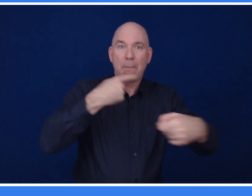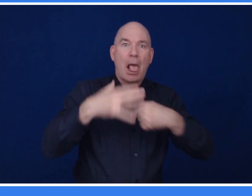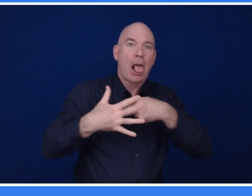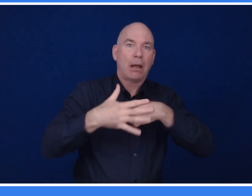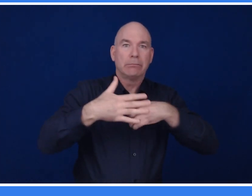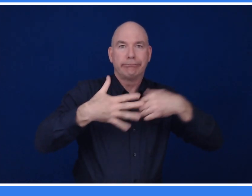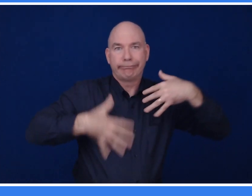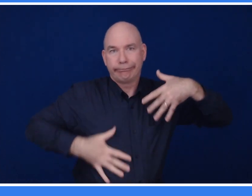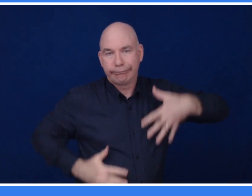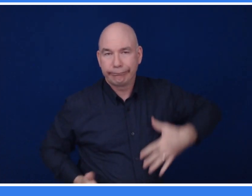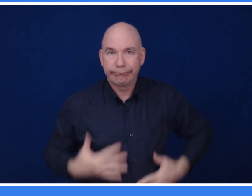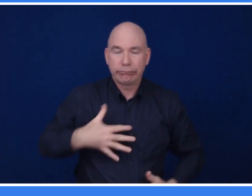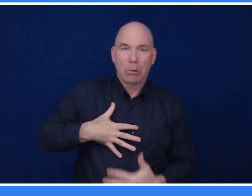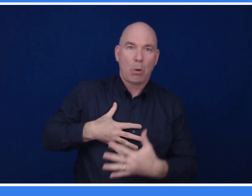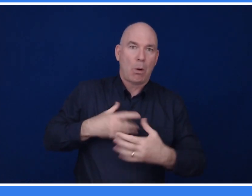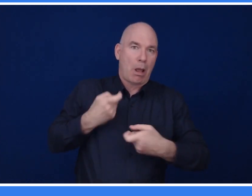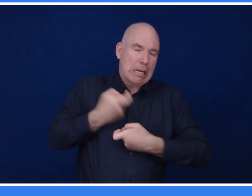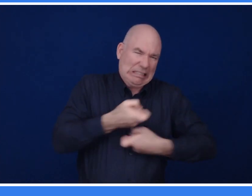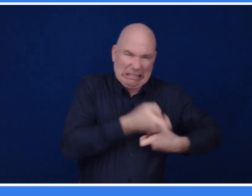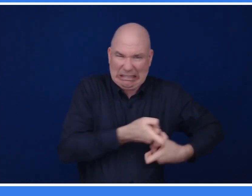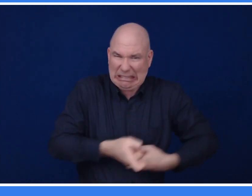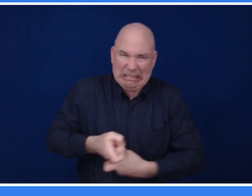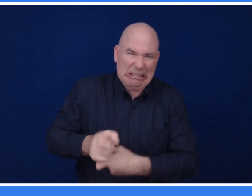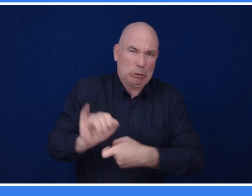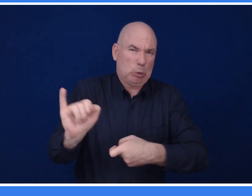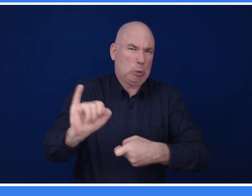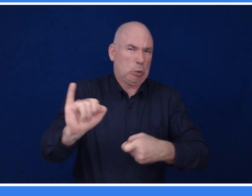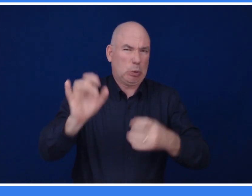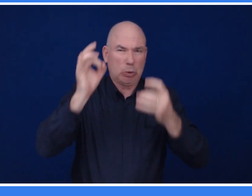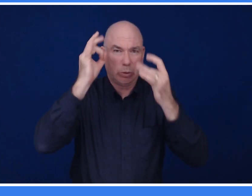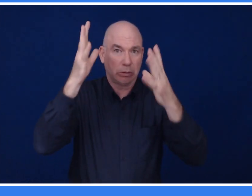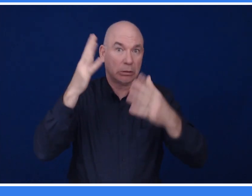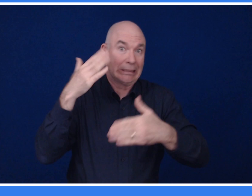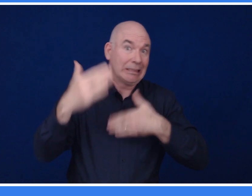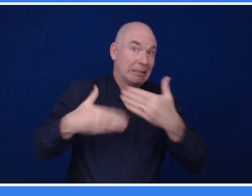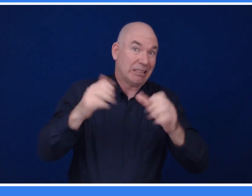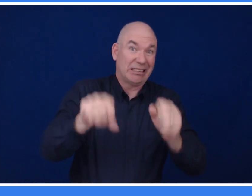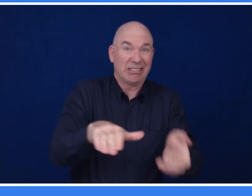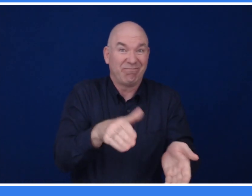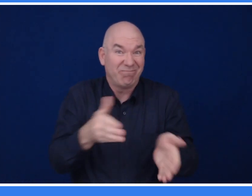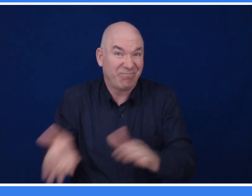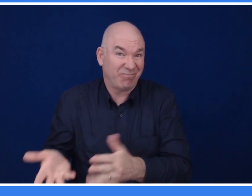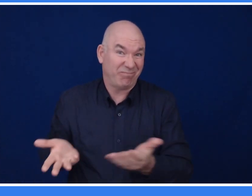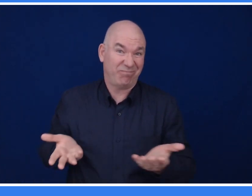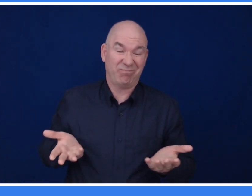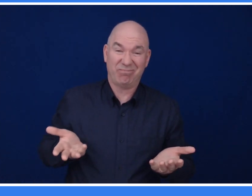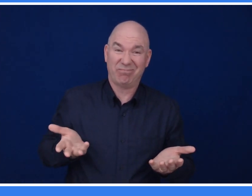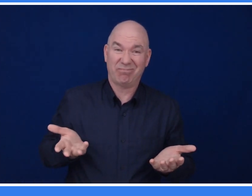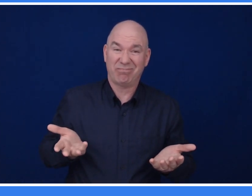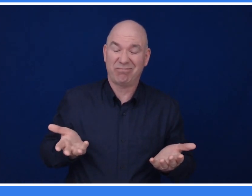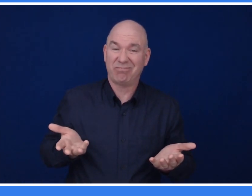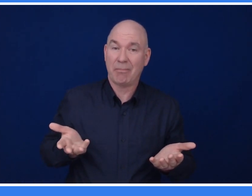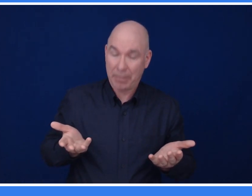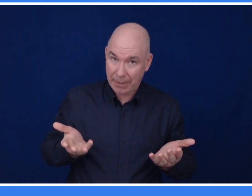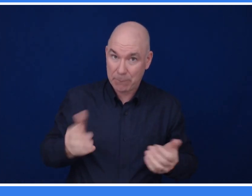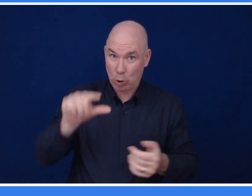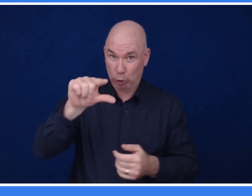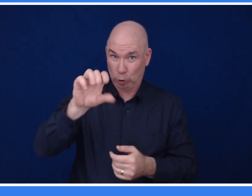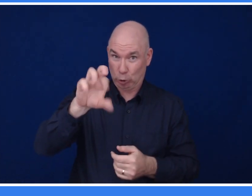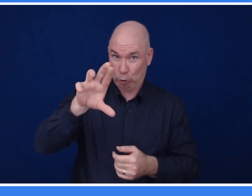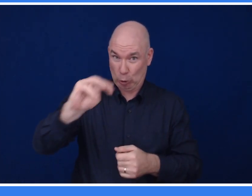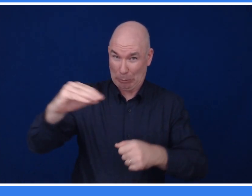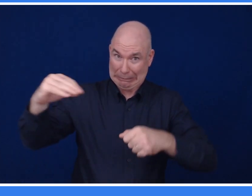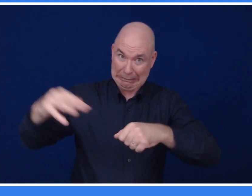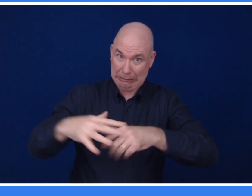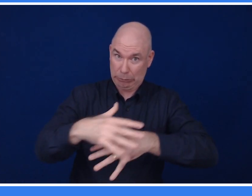patient's blood, they can cause serious infections that may lead to complications and even death. Many germs